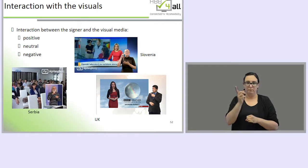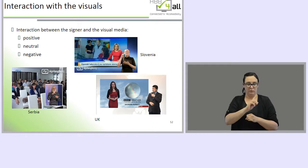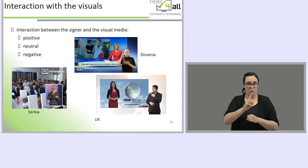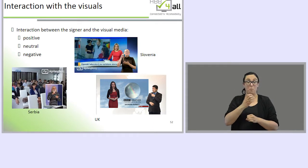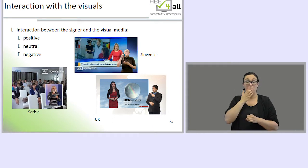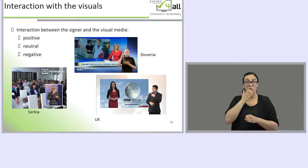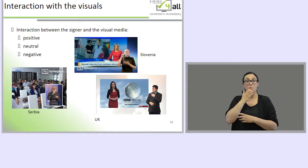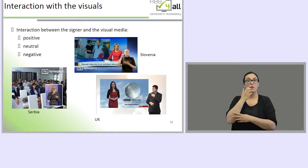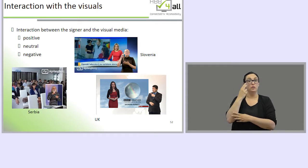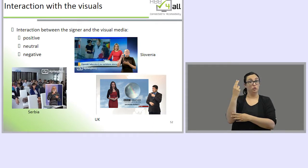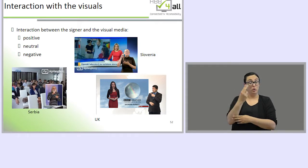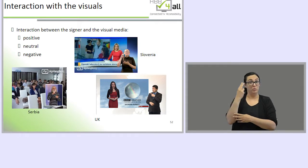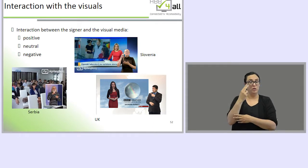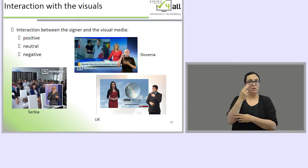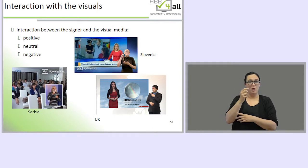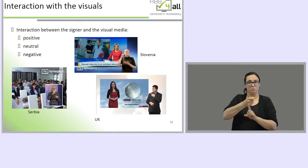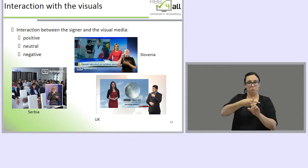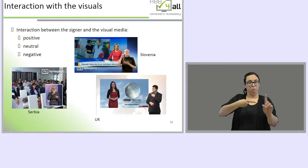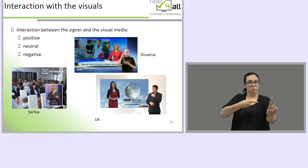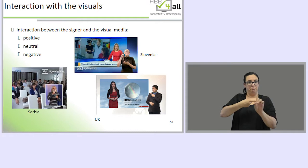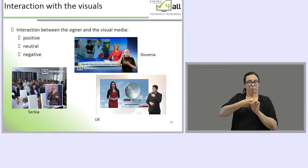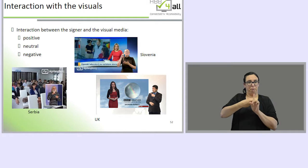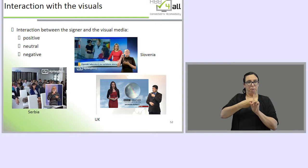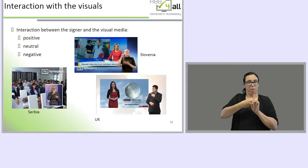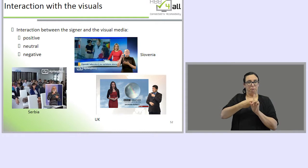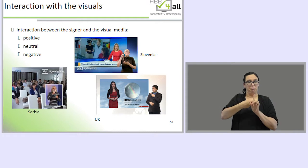Slovenia example, the interpreting is blocking the captions,